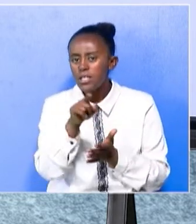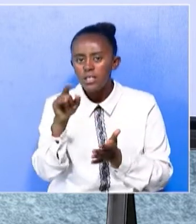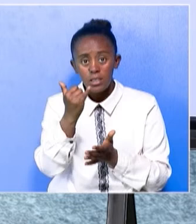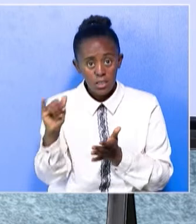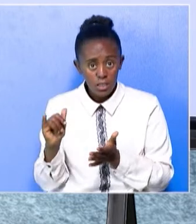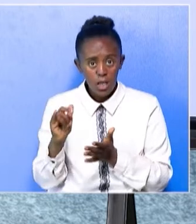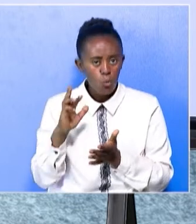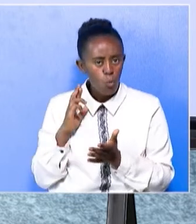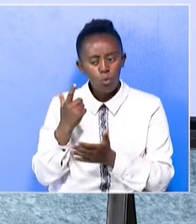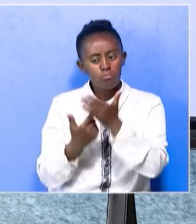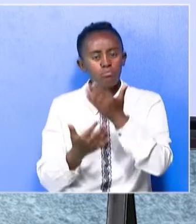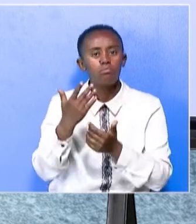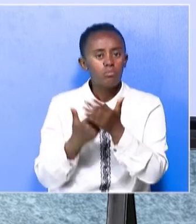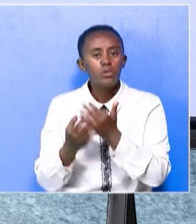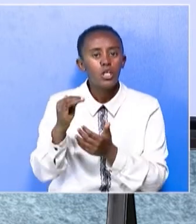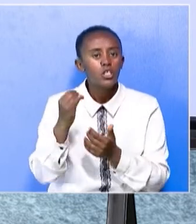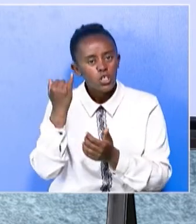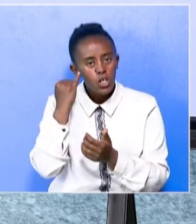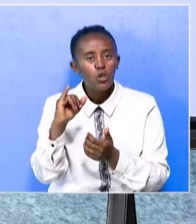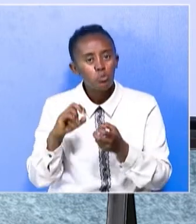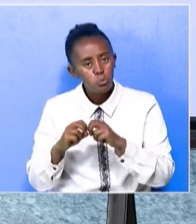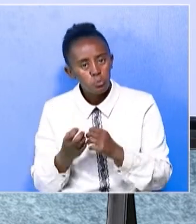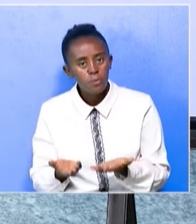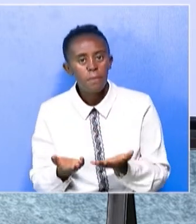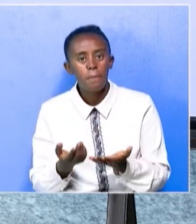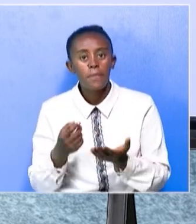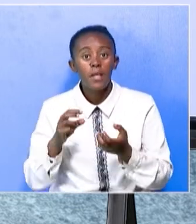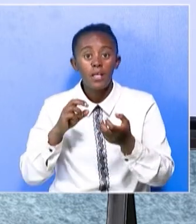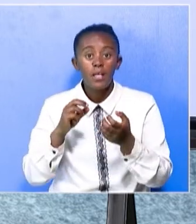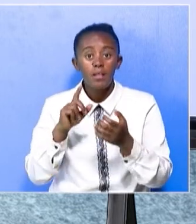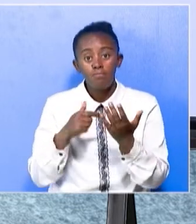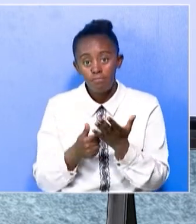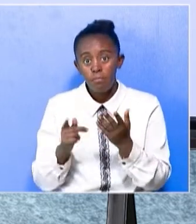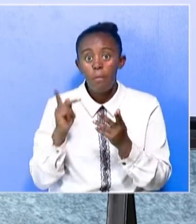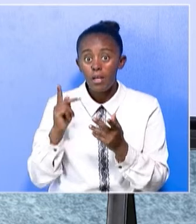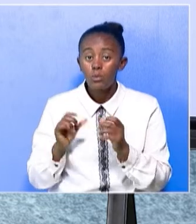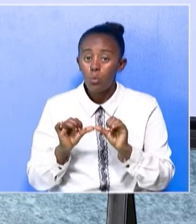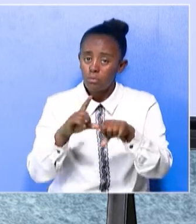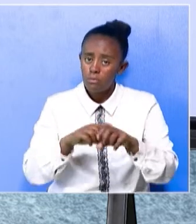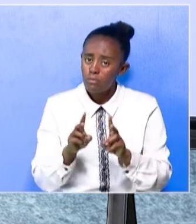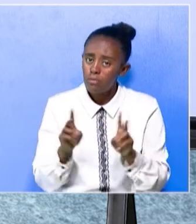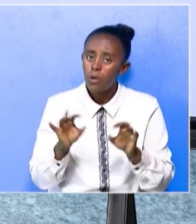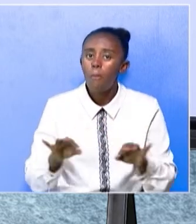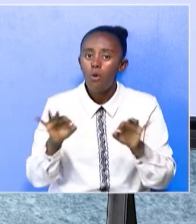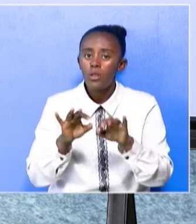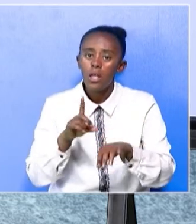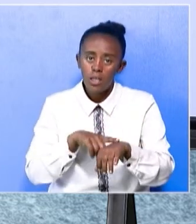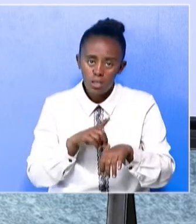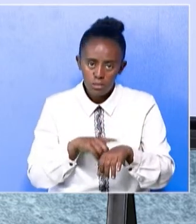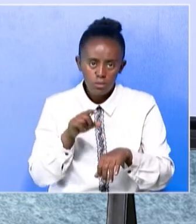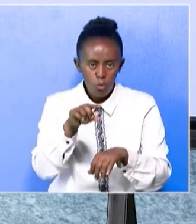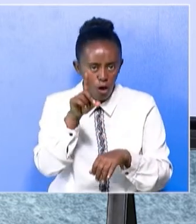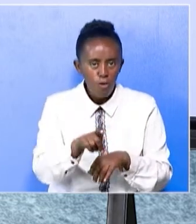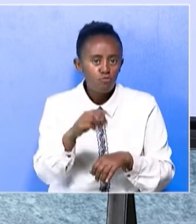the issue. These are all past continuous tense. Therefore, past continuous tense is a very important tense that you have to